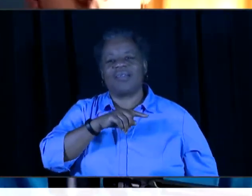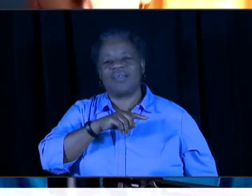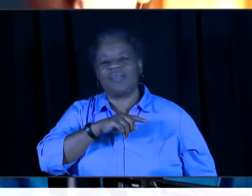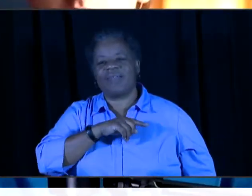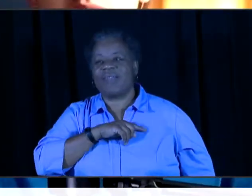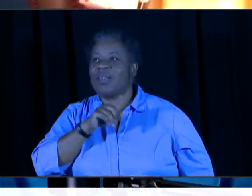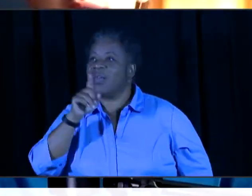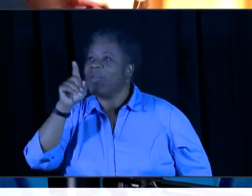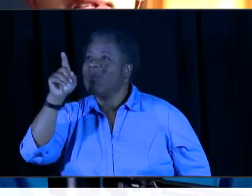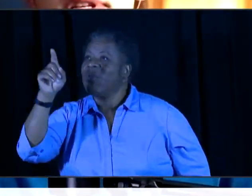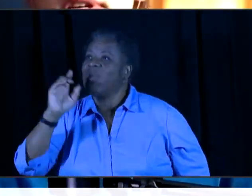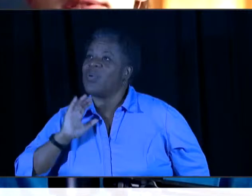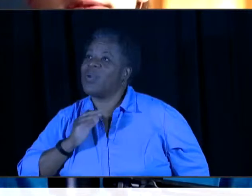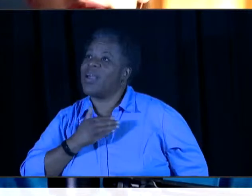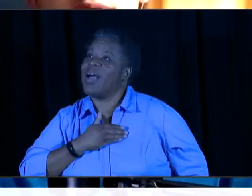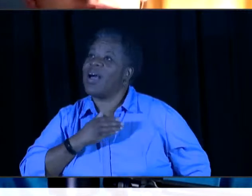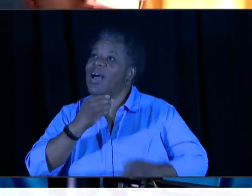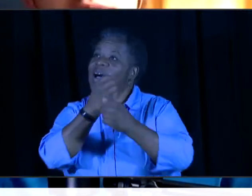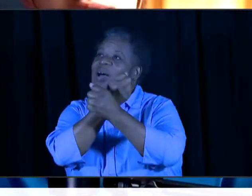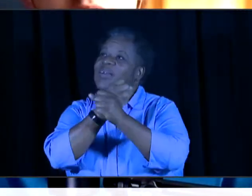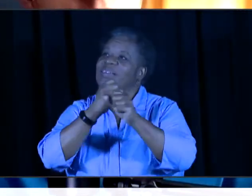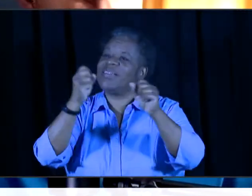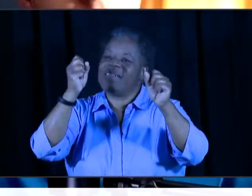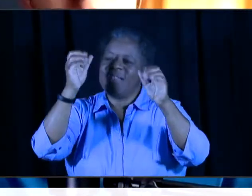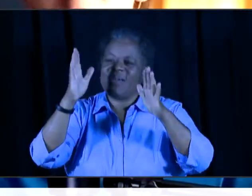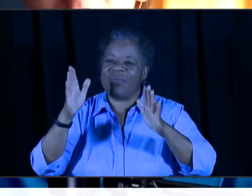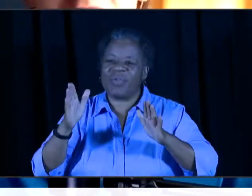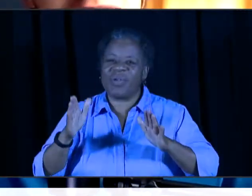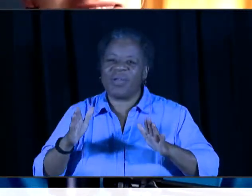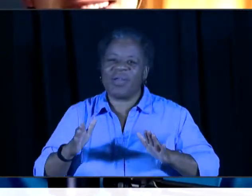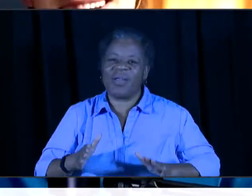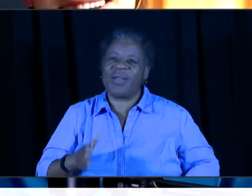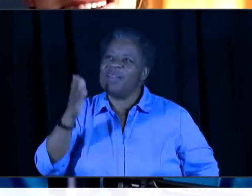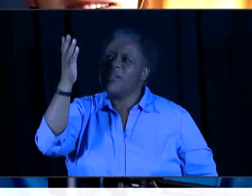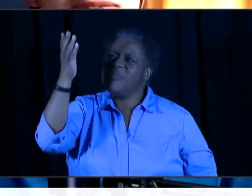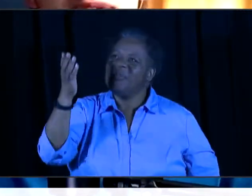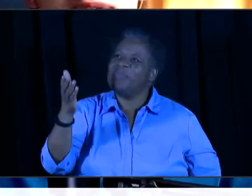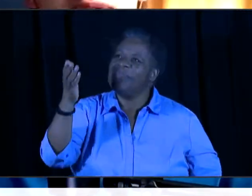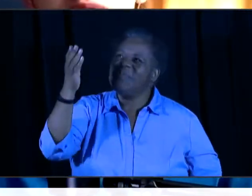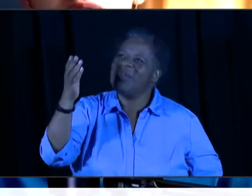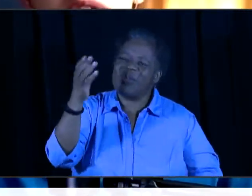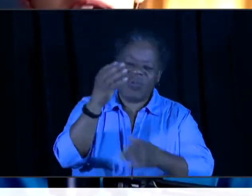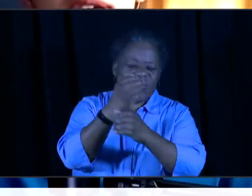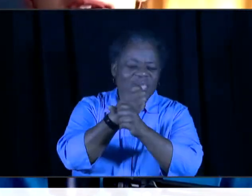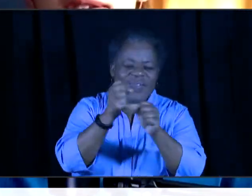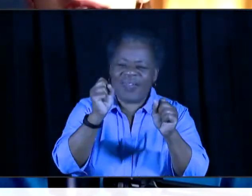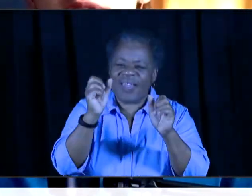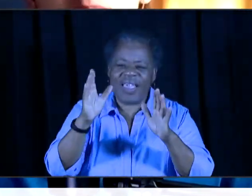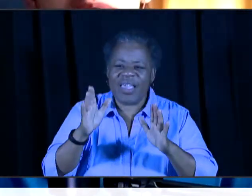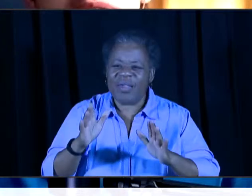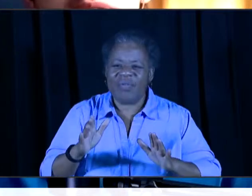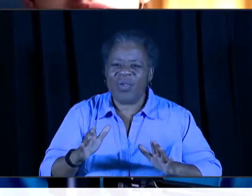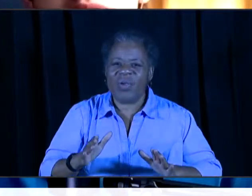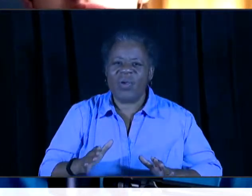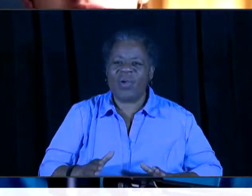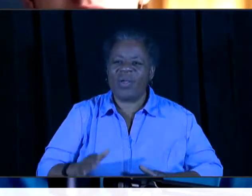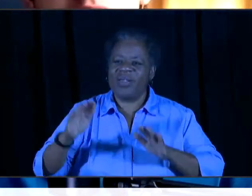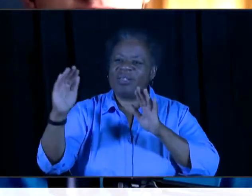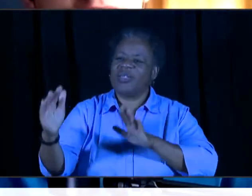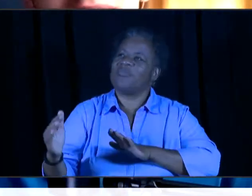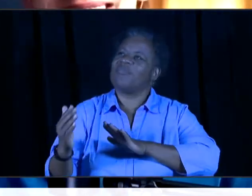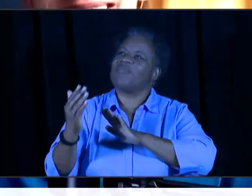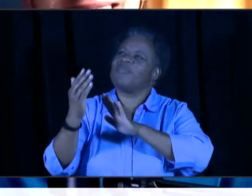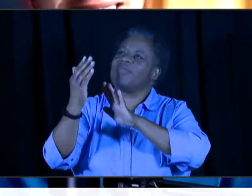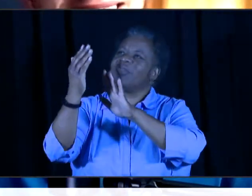us, our deliverer, you are Savior. In your presence